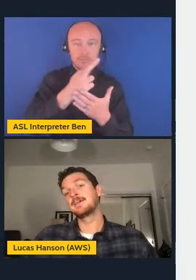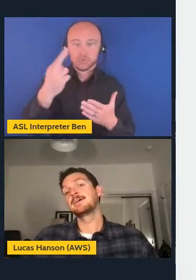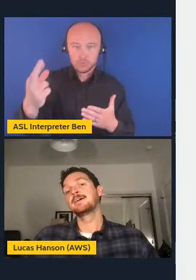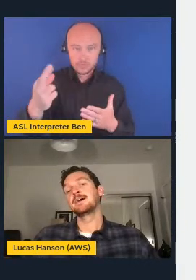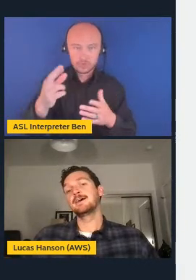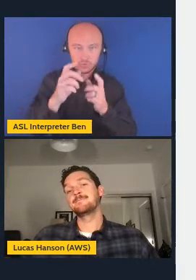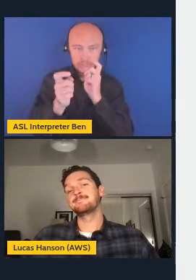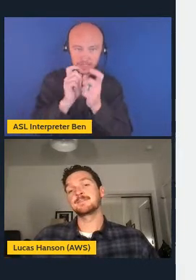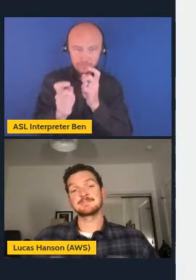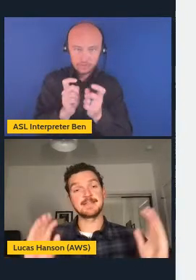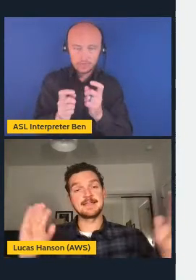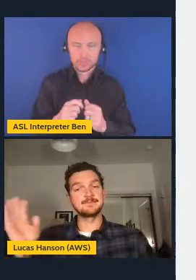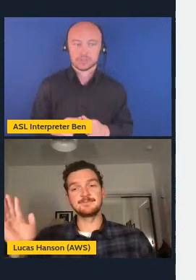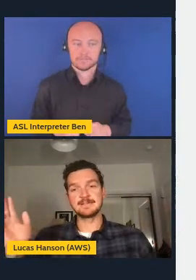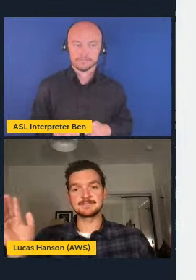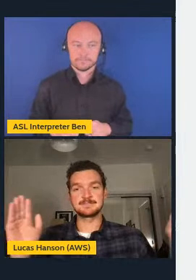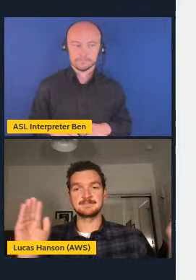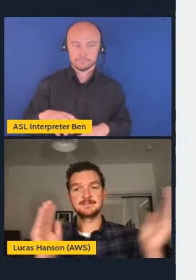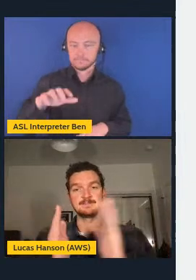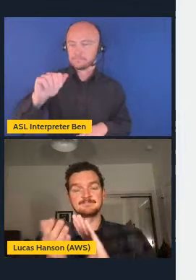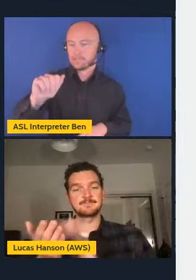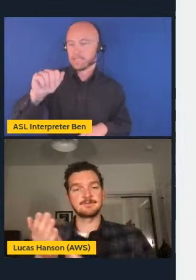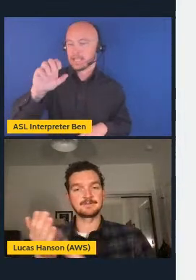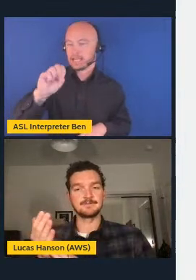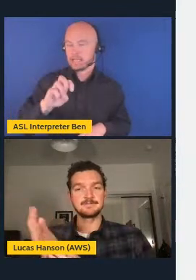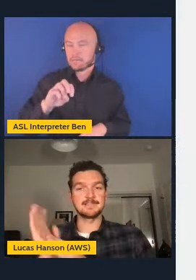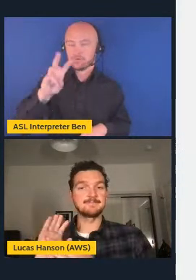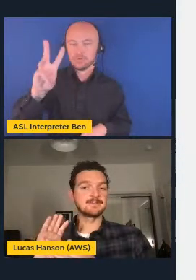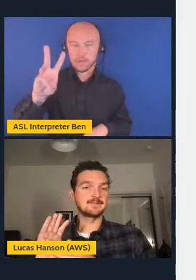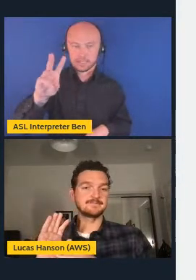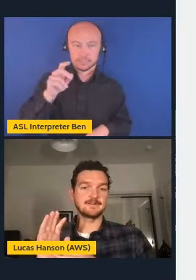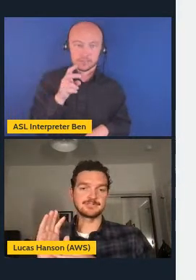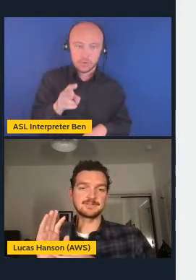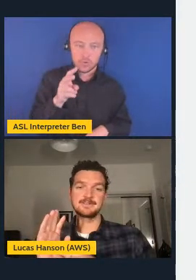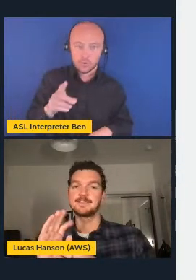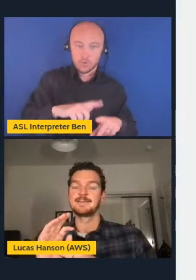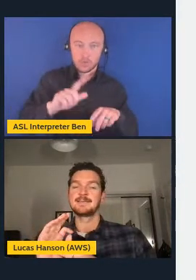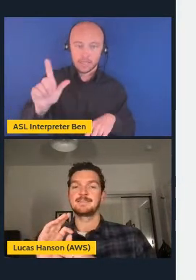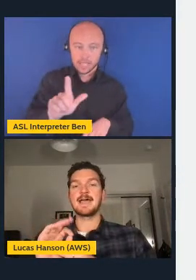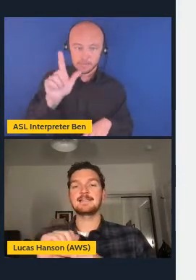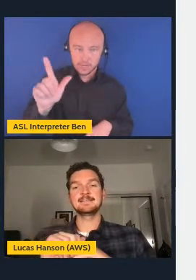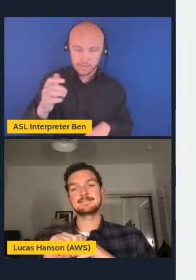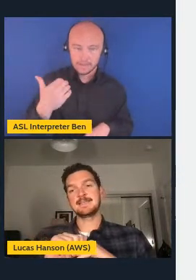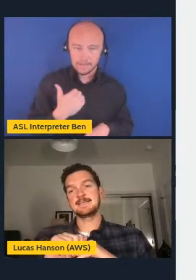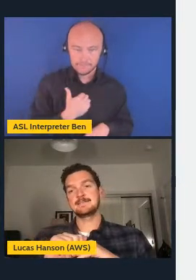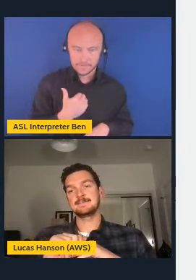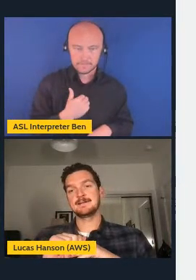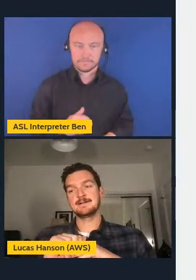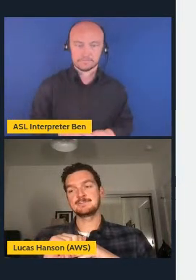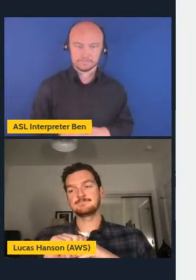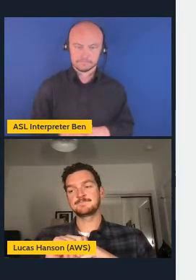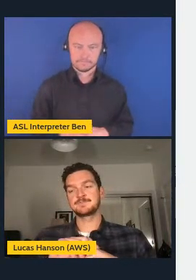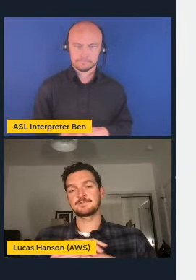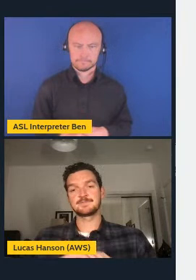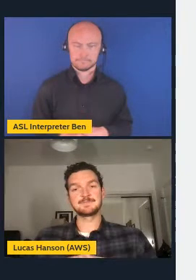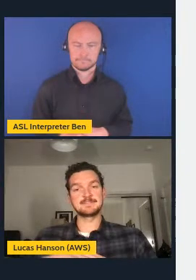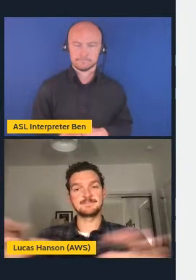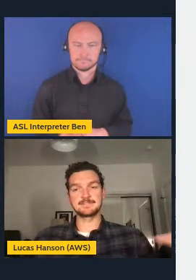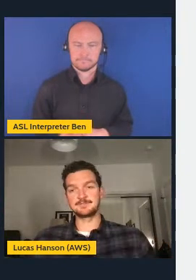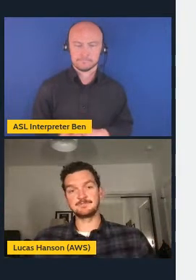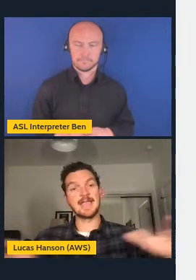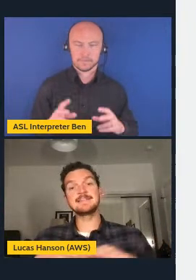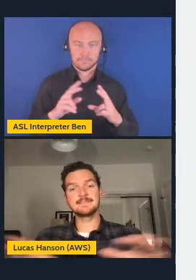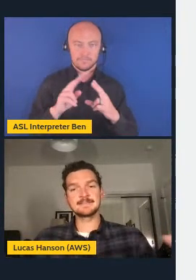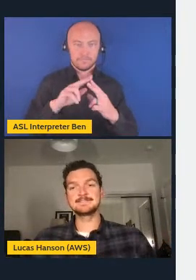configuration, there's an AWS ::lambda function. That is a sort of